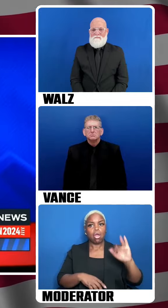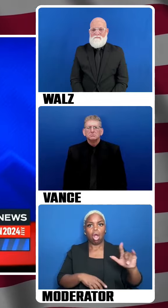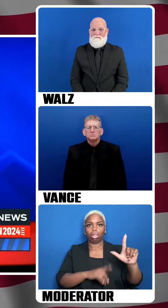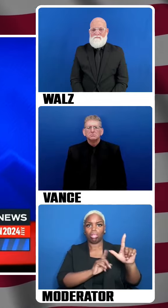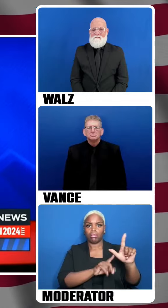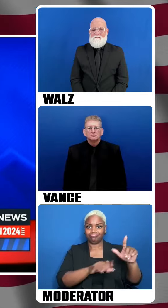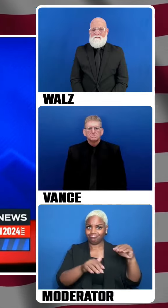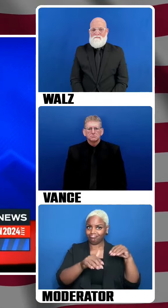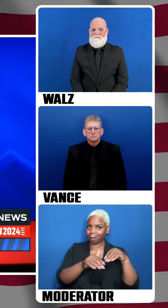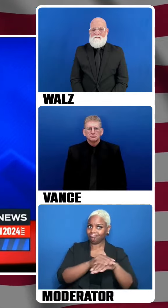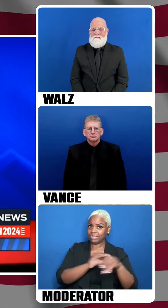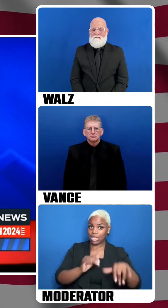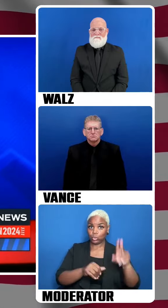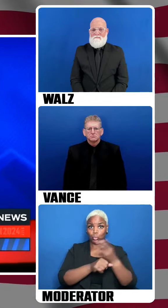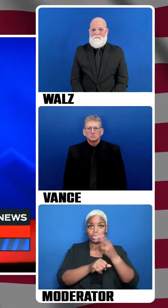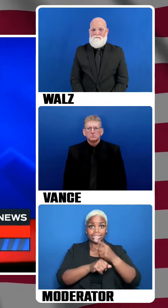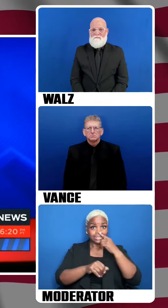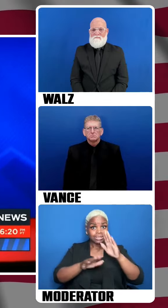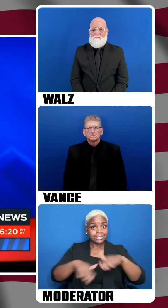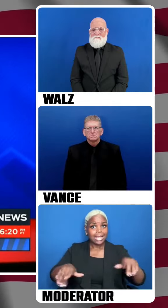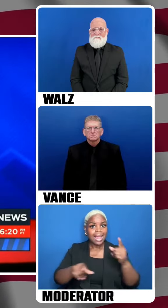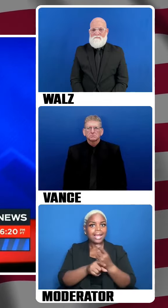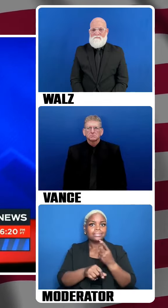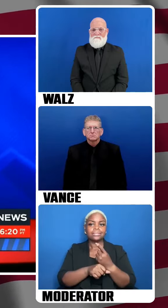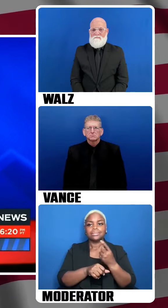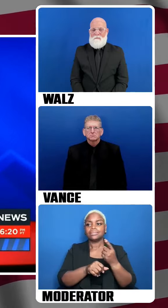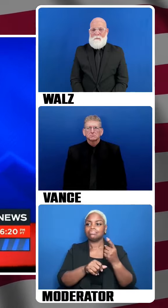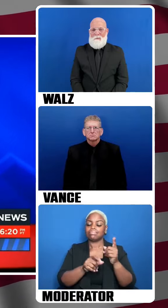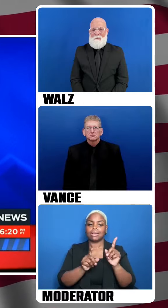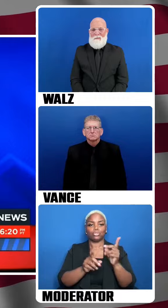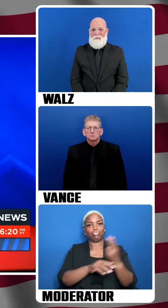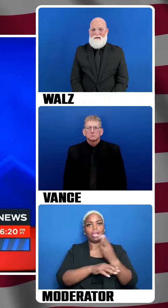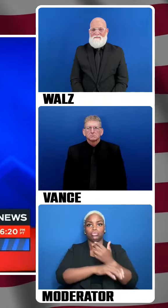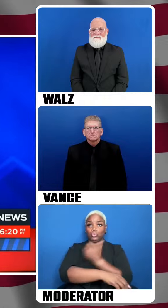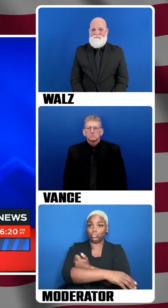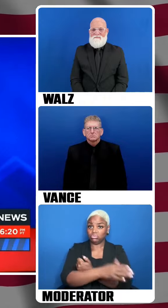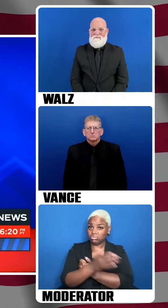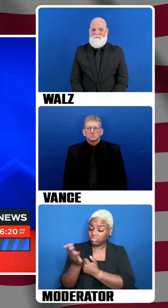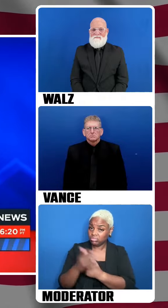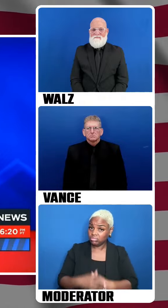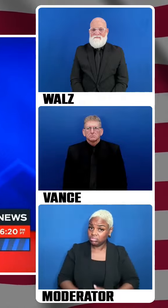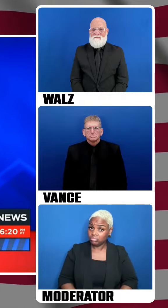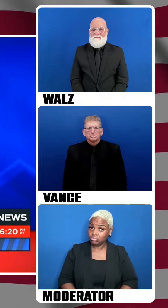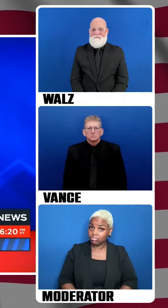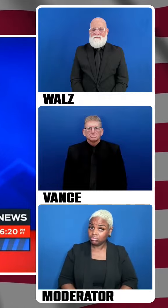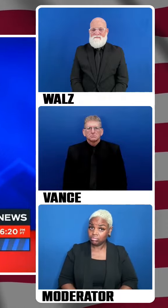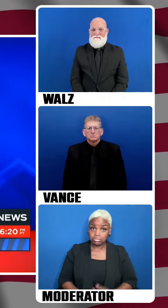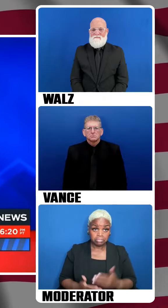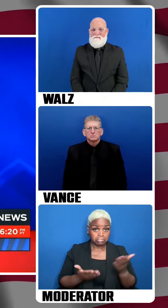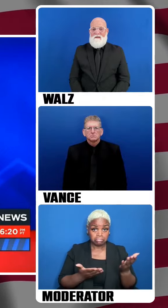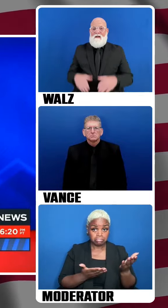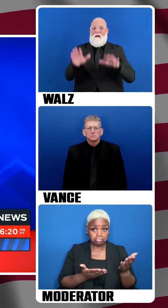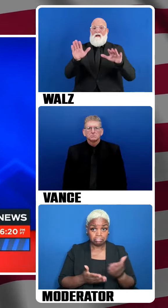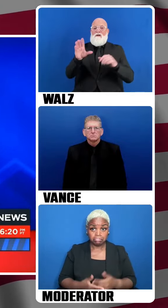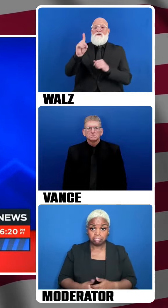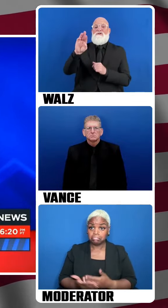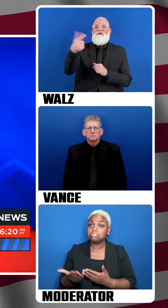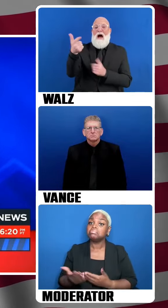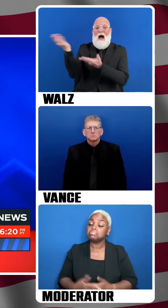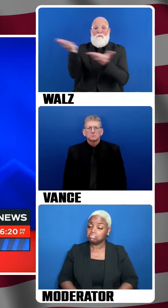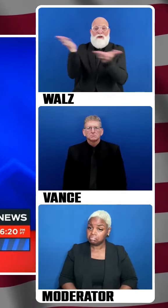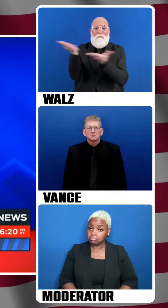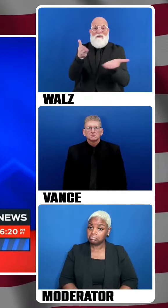other things regarding children? The drug mule is not true, but I will say about this, about the fentanyl, because this is a crisis of this, the opioid crisis. And the good news on this